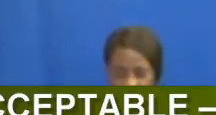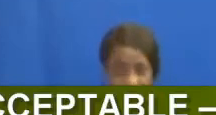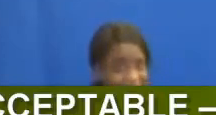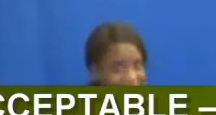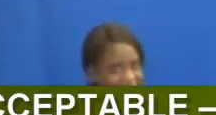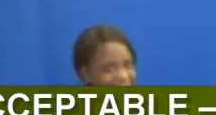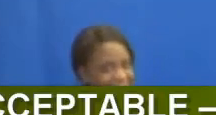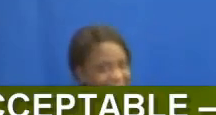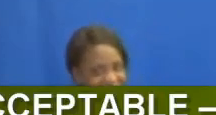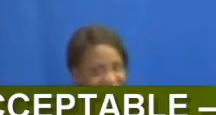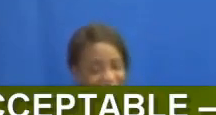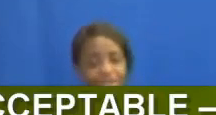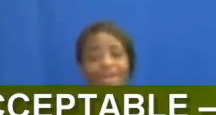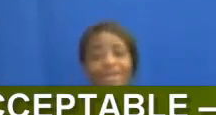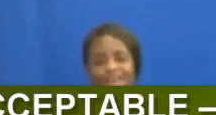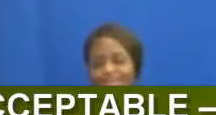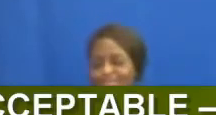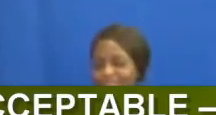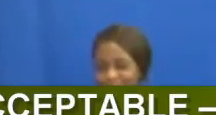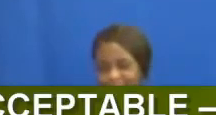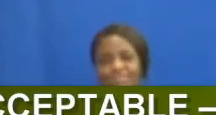the 9 and 43% pay, and that's a